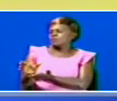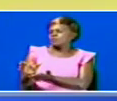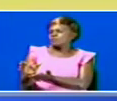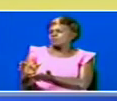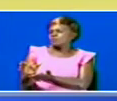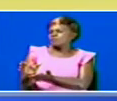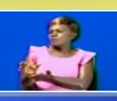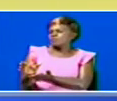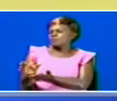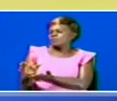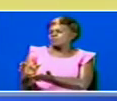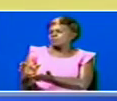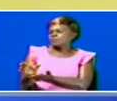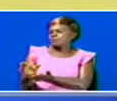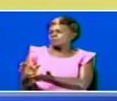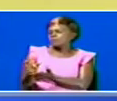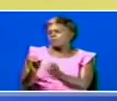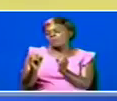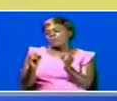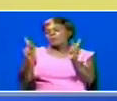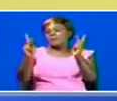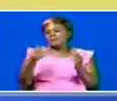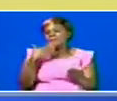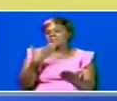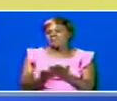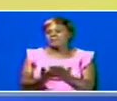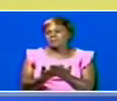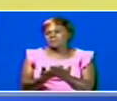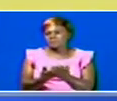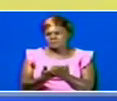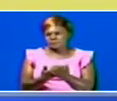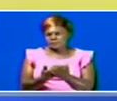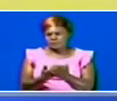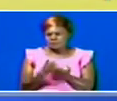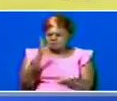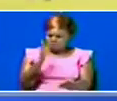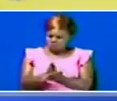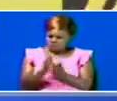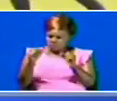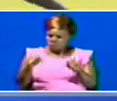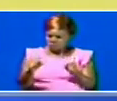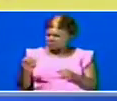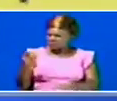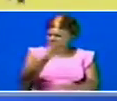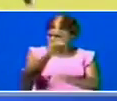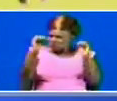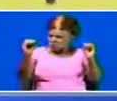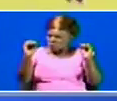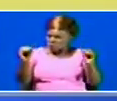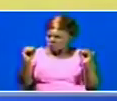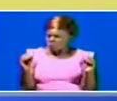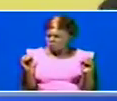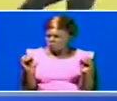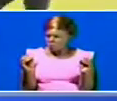not rugby stadiums? All right, thank you for speaking with us. So can you confirm that they're indeed not going, even as the men leave